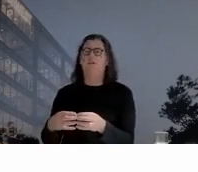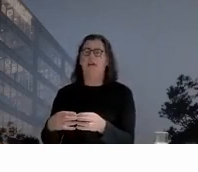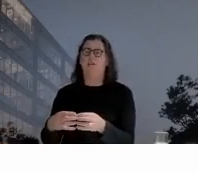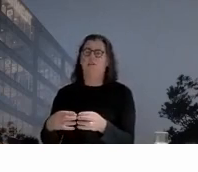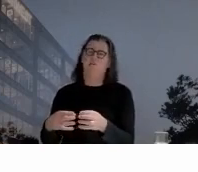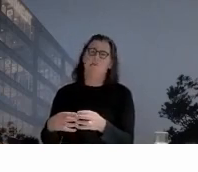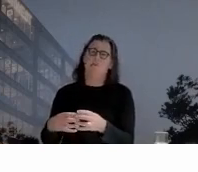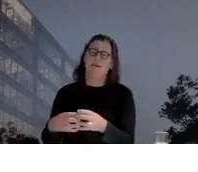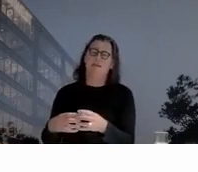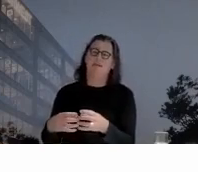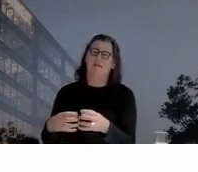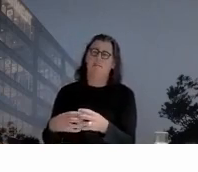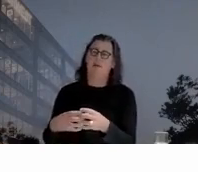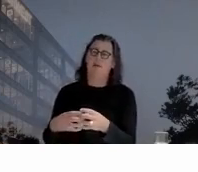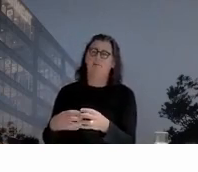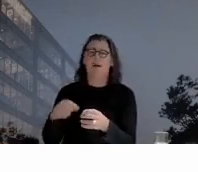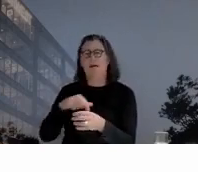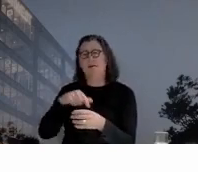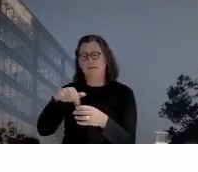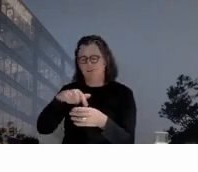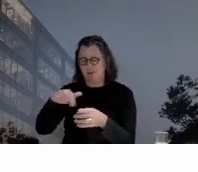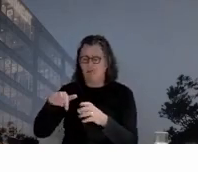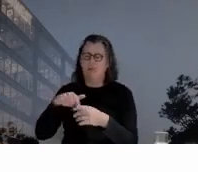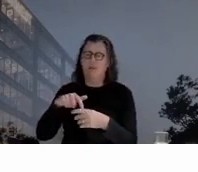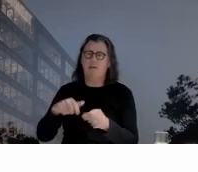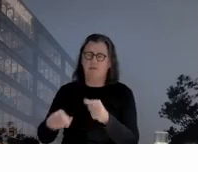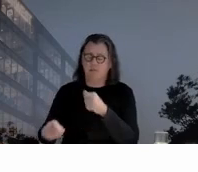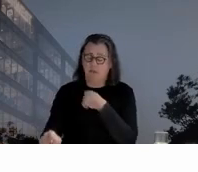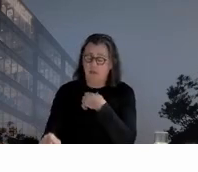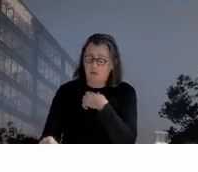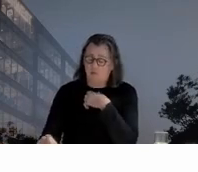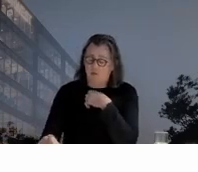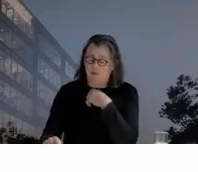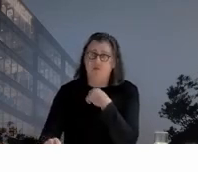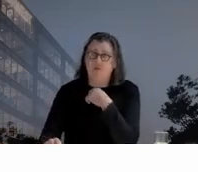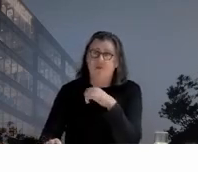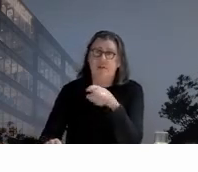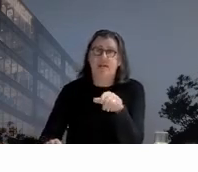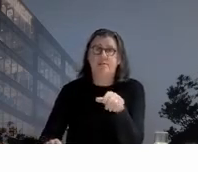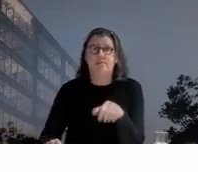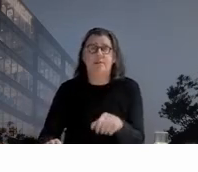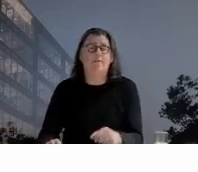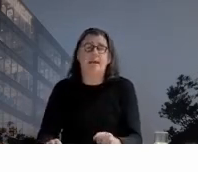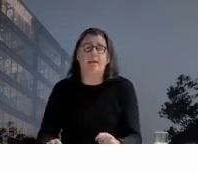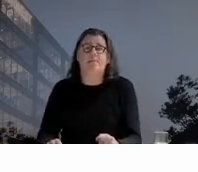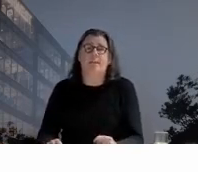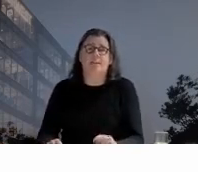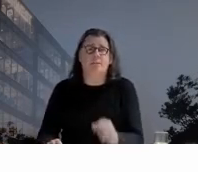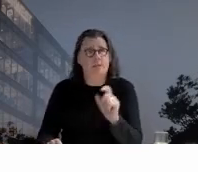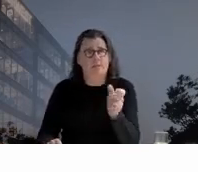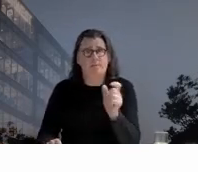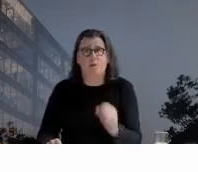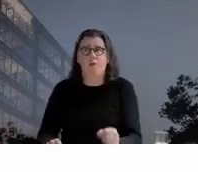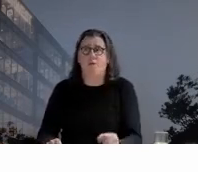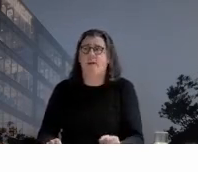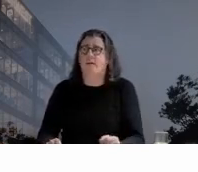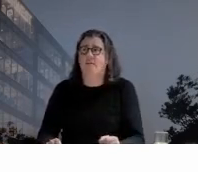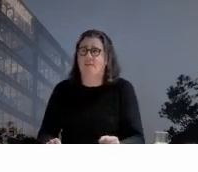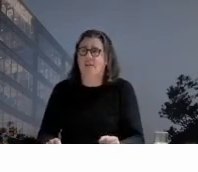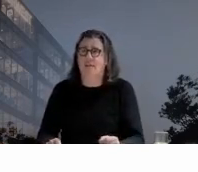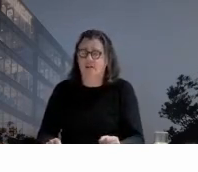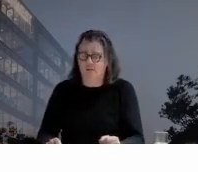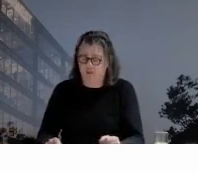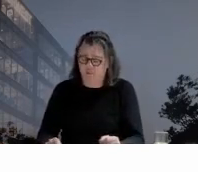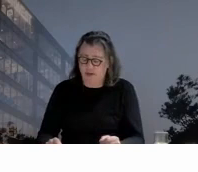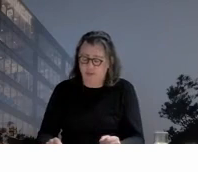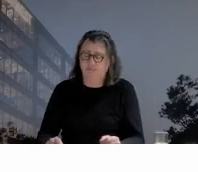a box section to represent a mullion rather than something with all kinds of flutes and screw connections and everything else in it. So the order of accuracy